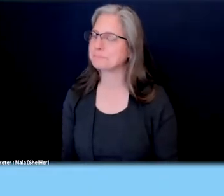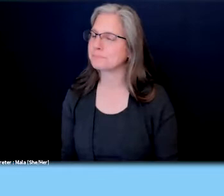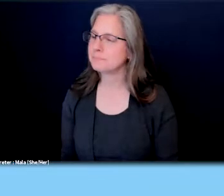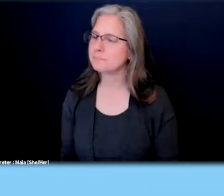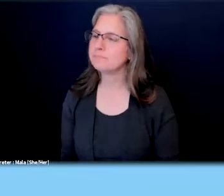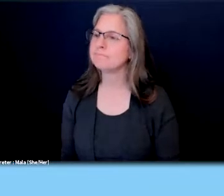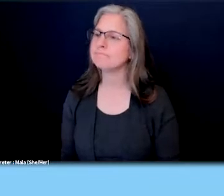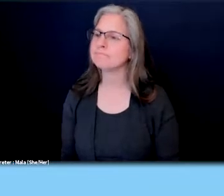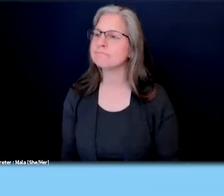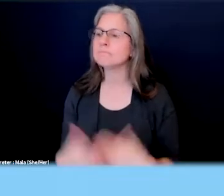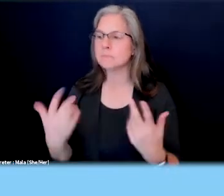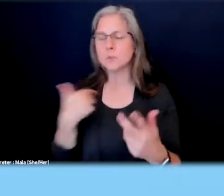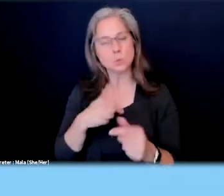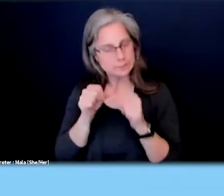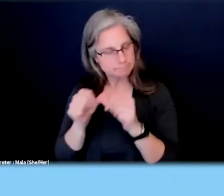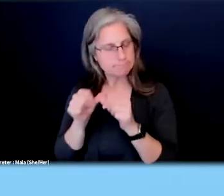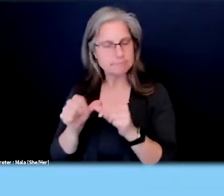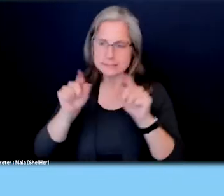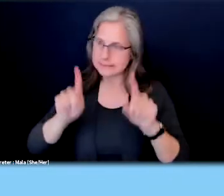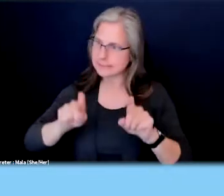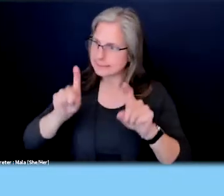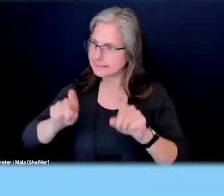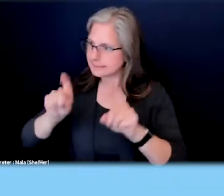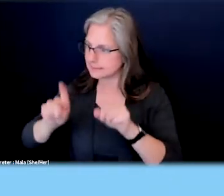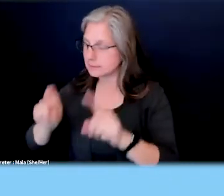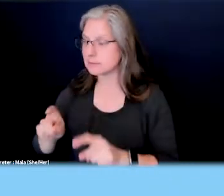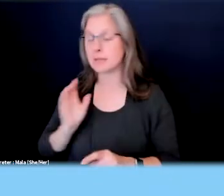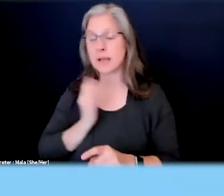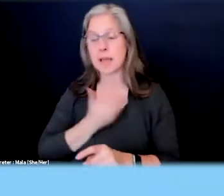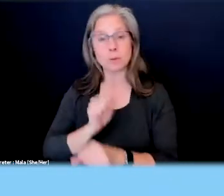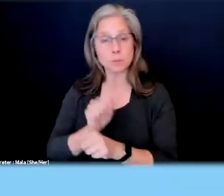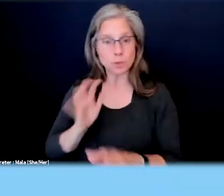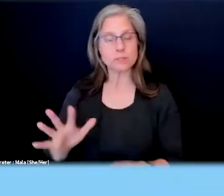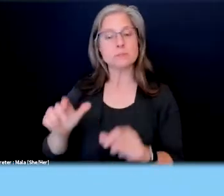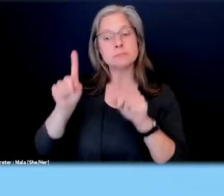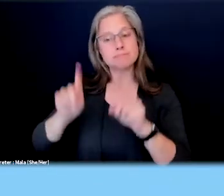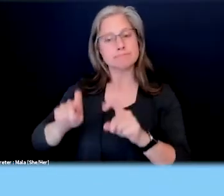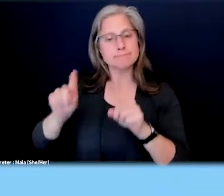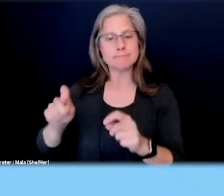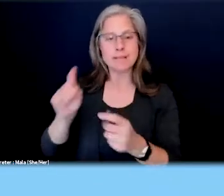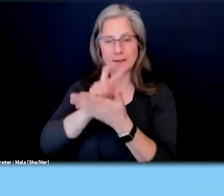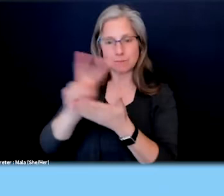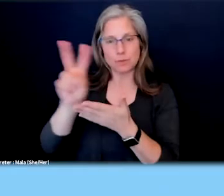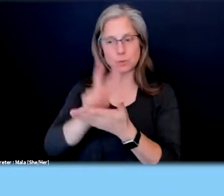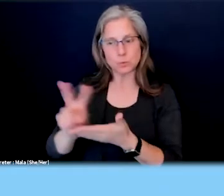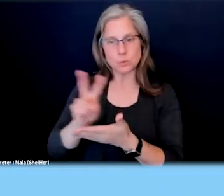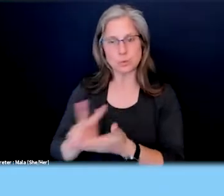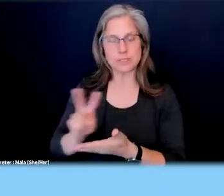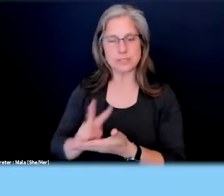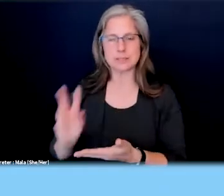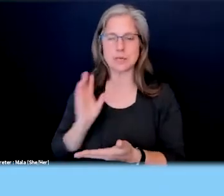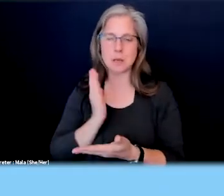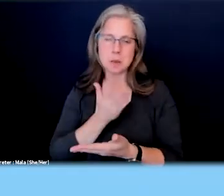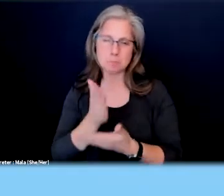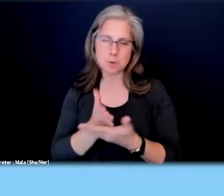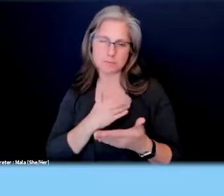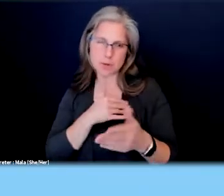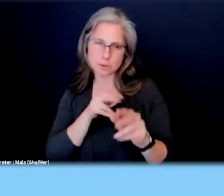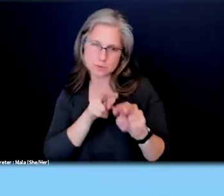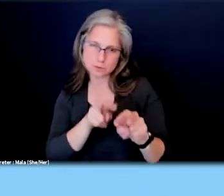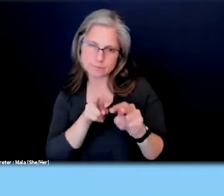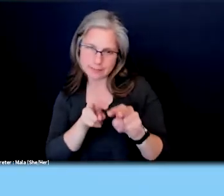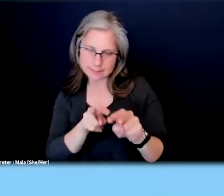So we continue to test. Our employees are tested every 2 weeks as part of our surveillance